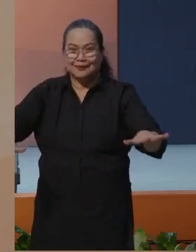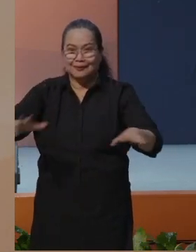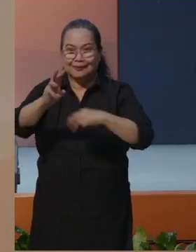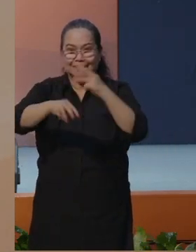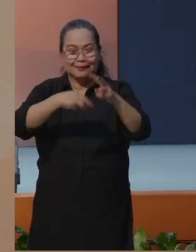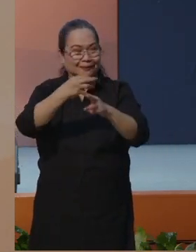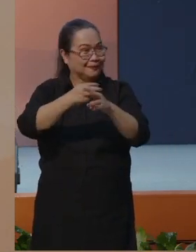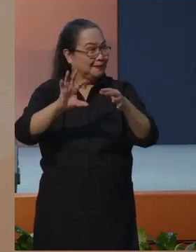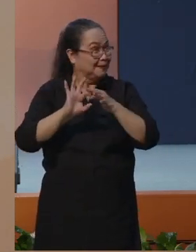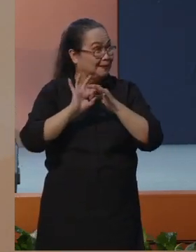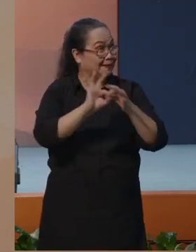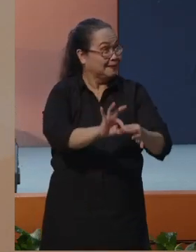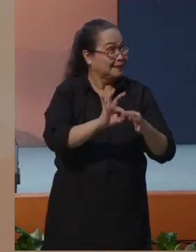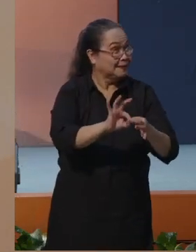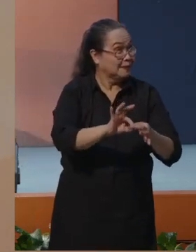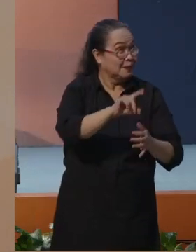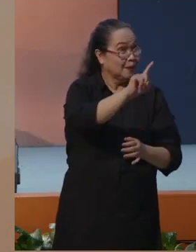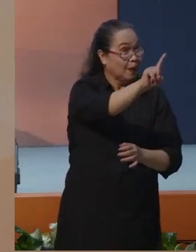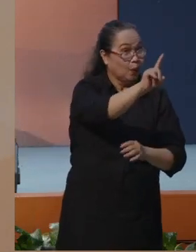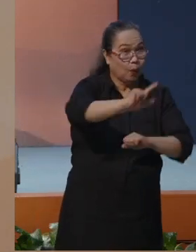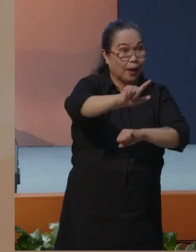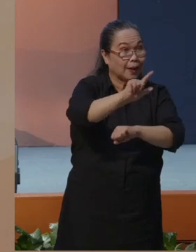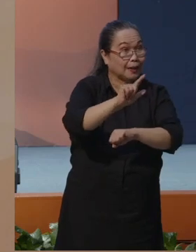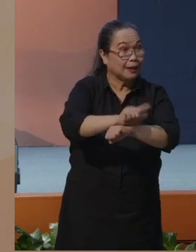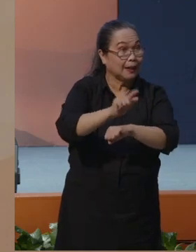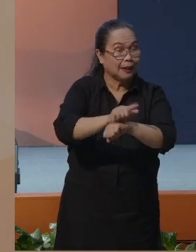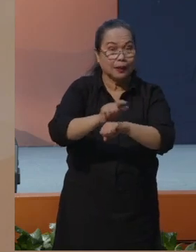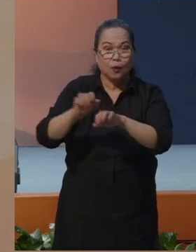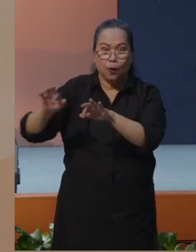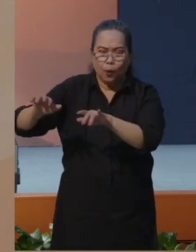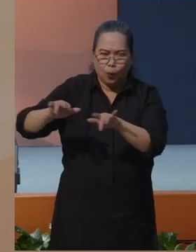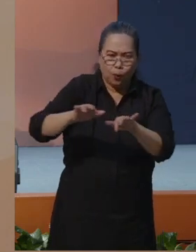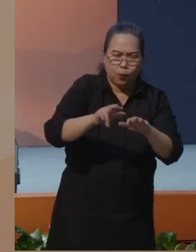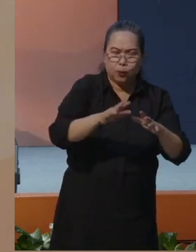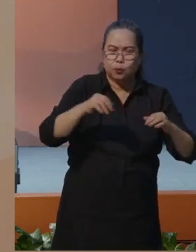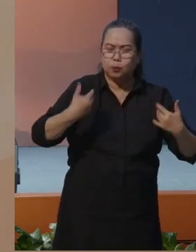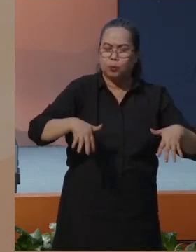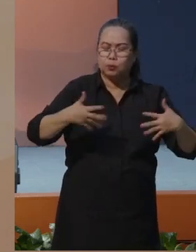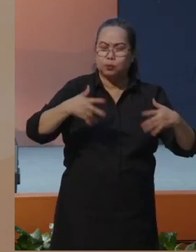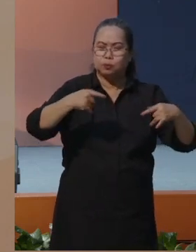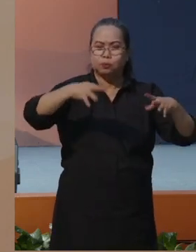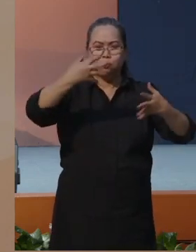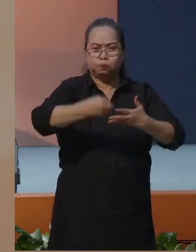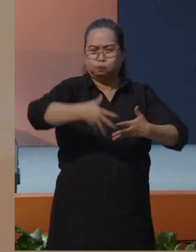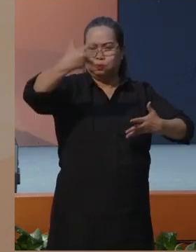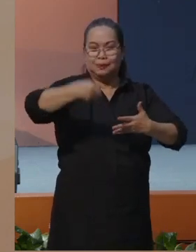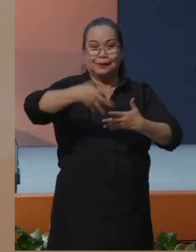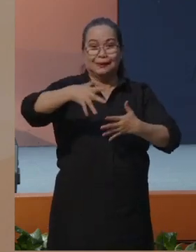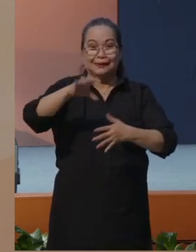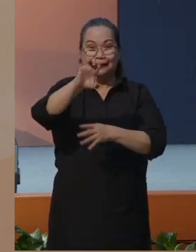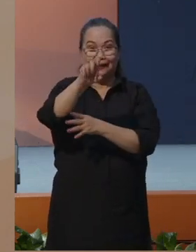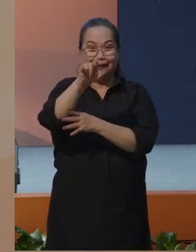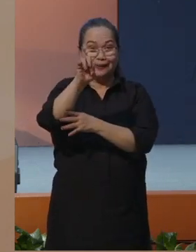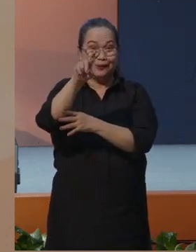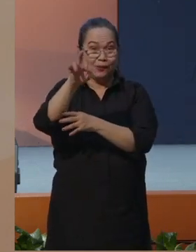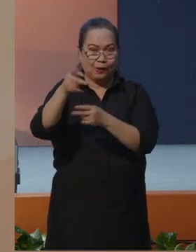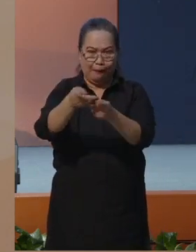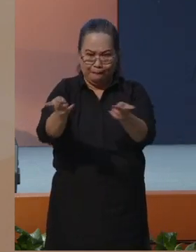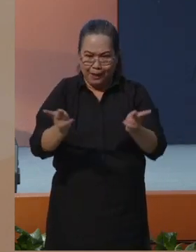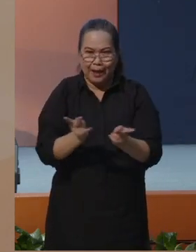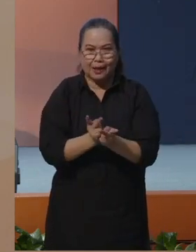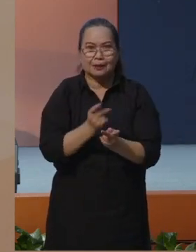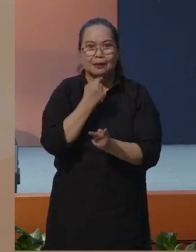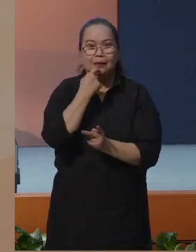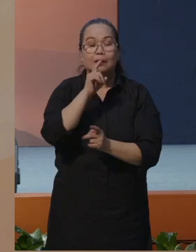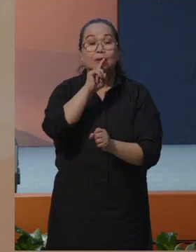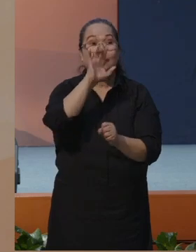sa pangako niya ang isang lupain na flowing with milk and honey. Exodus 3:17 ang wika ng